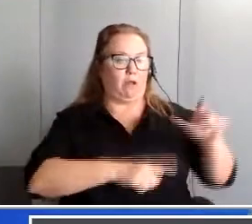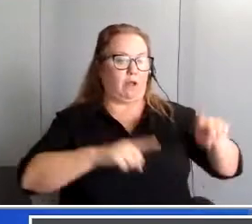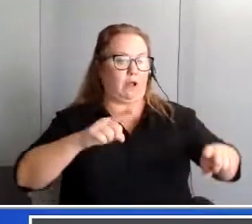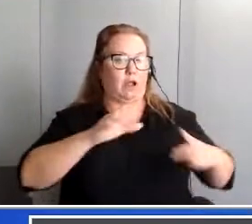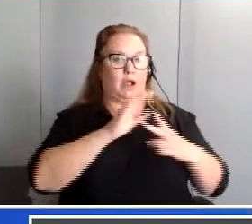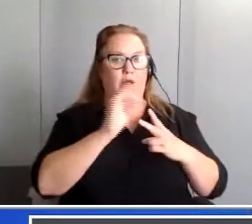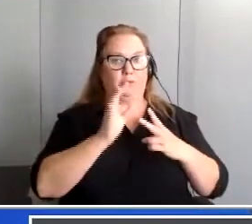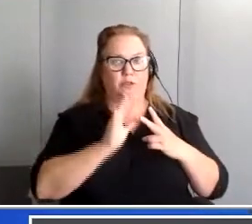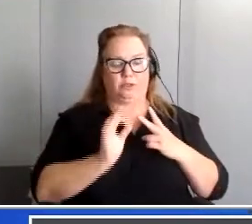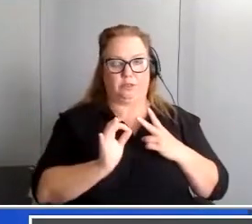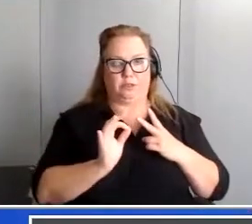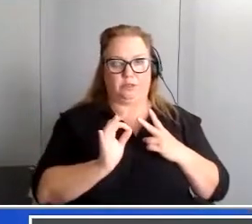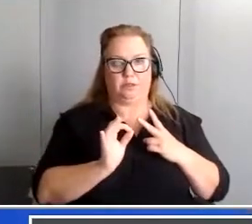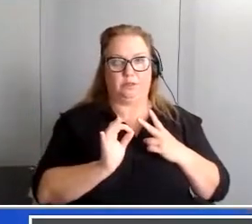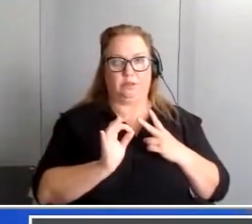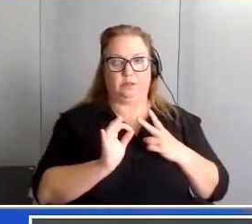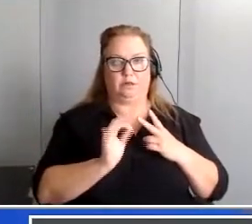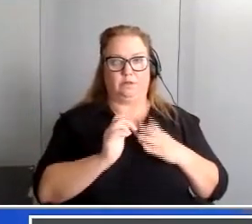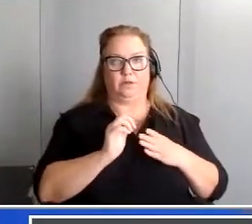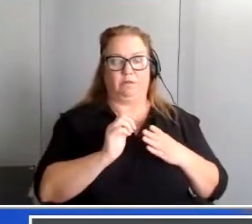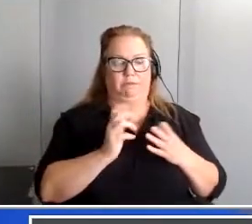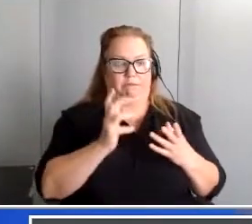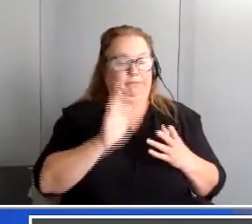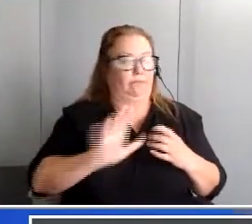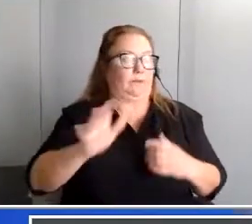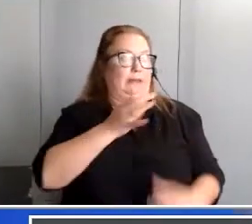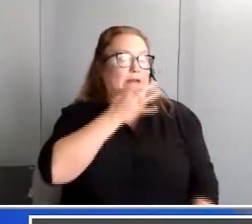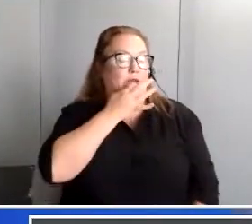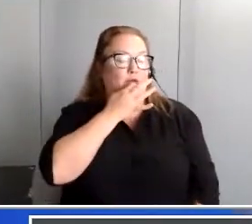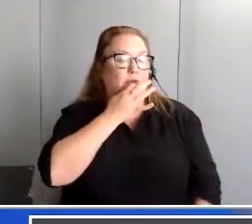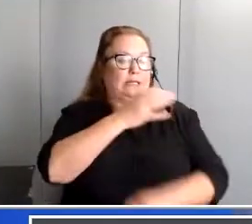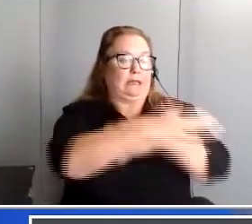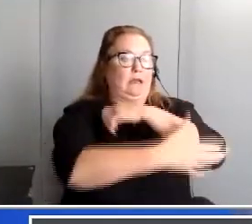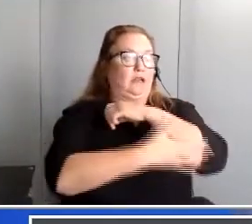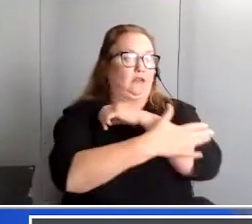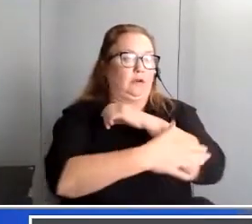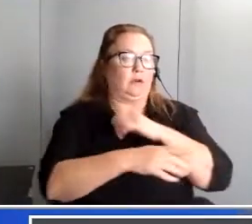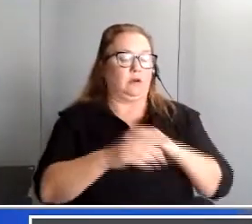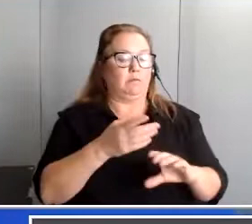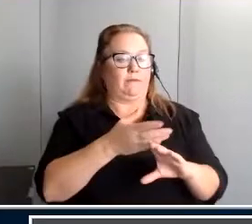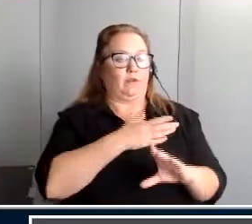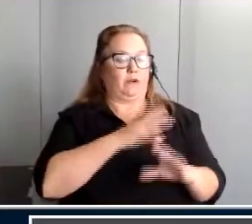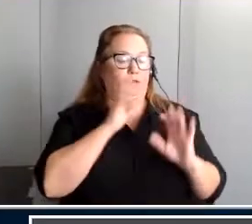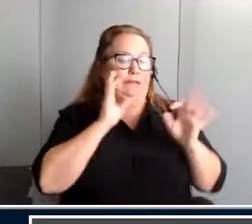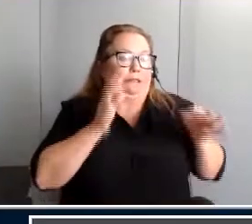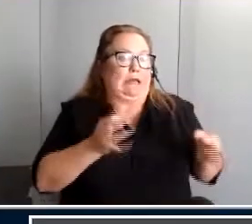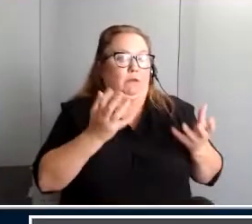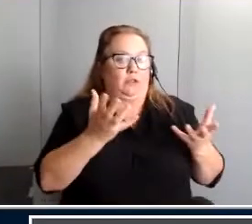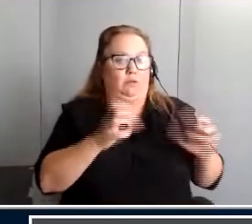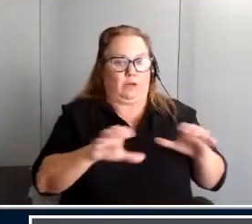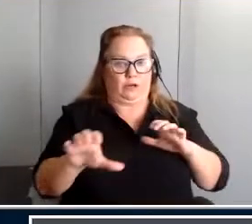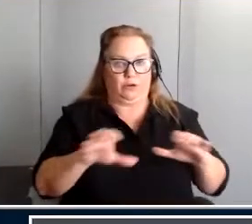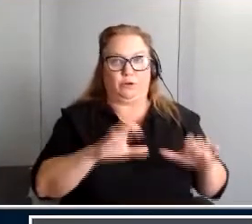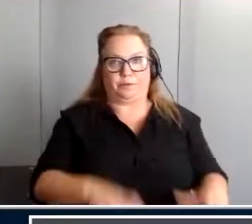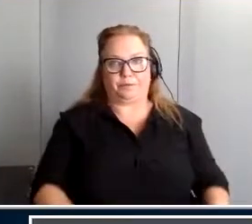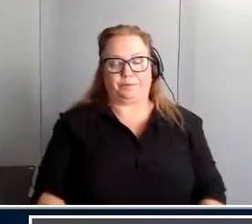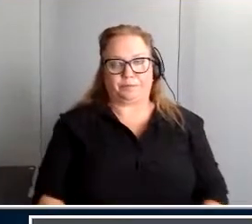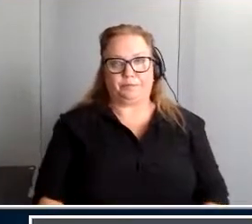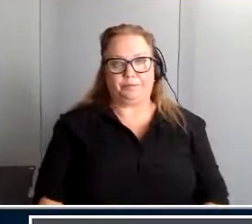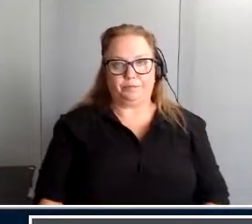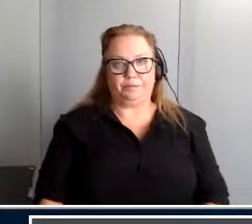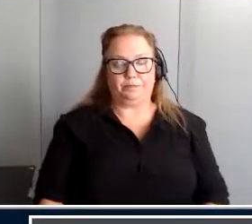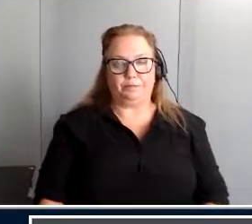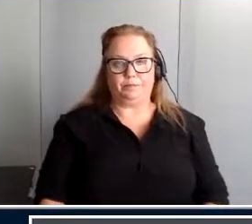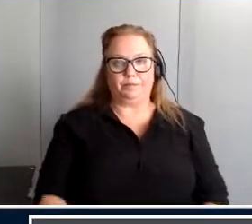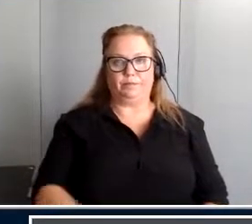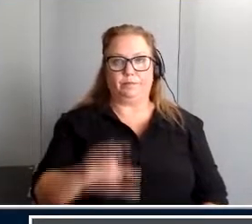the kind of the leading lights in the country before you figure out what you actually want to do for yourself. Yeah, feeling confident about your treatment path. Catherine wants to